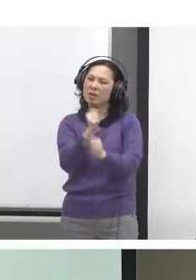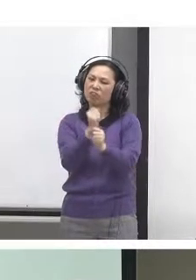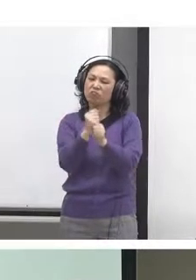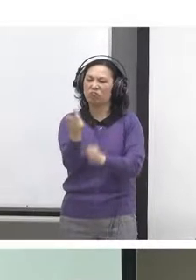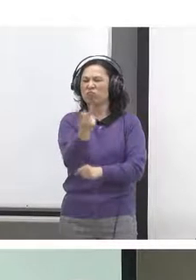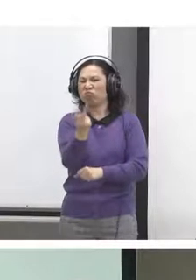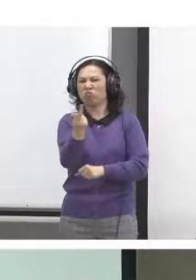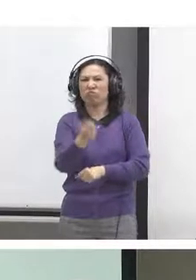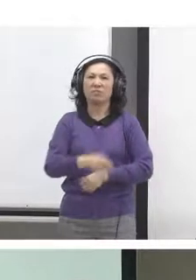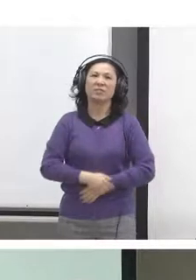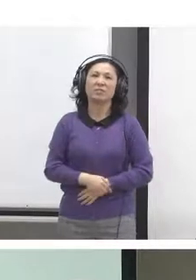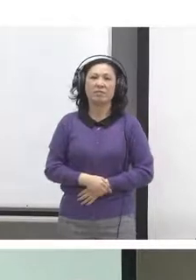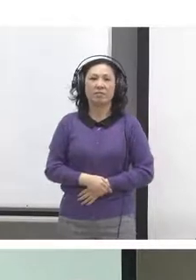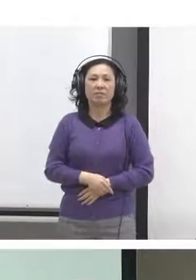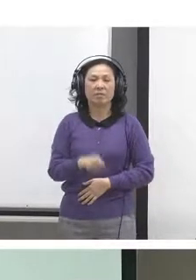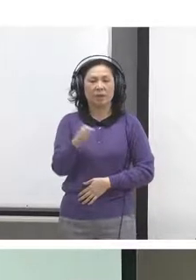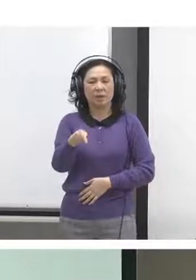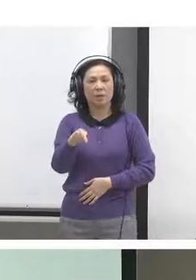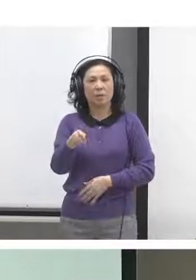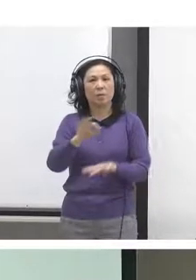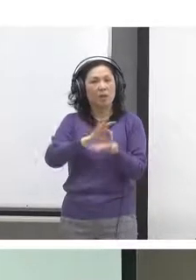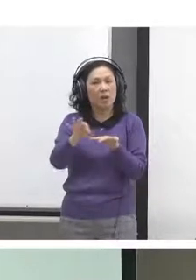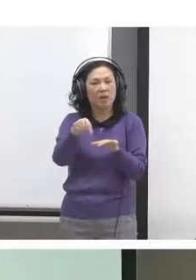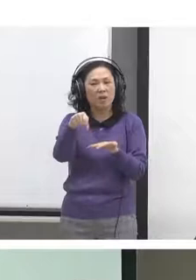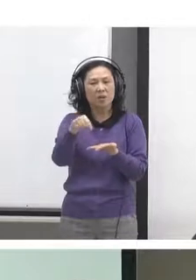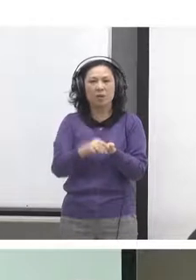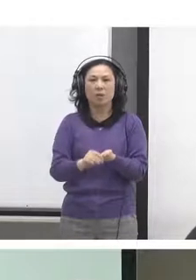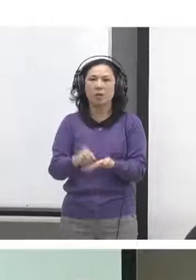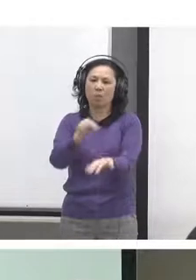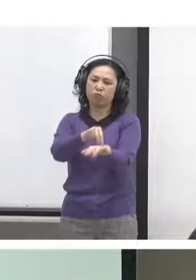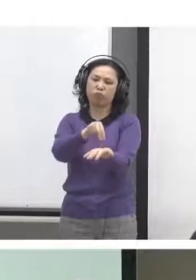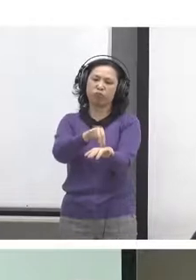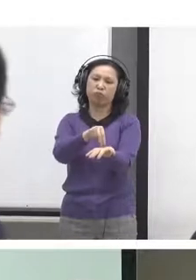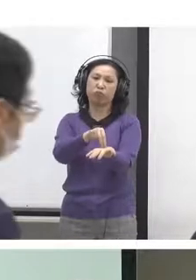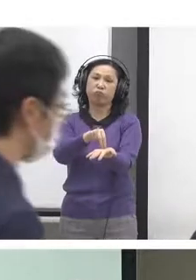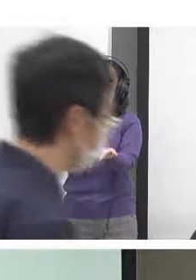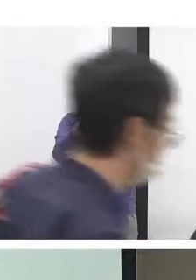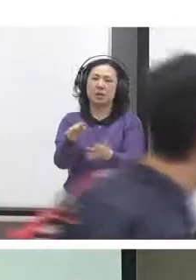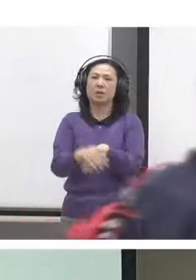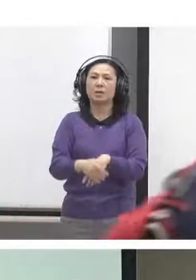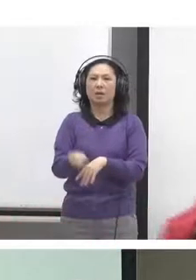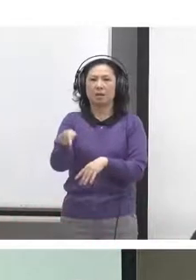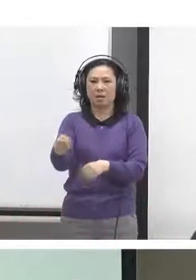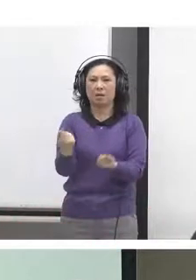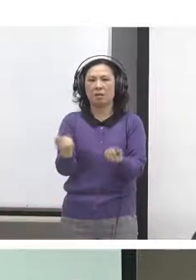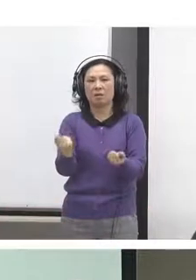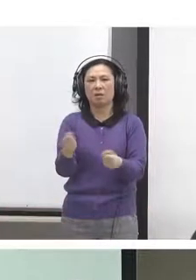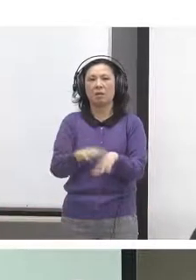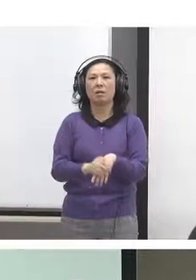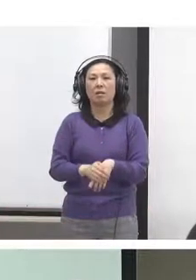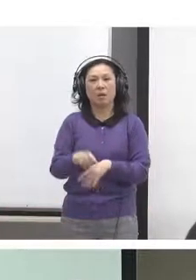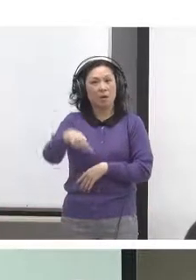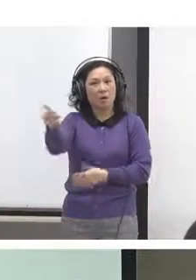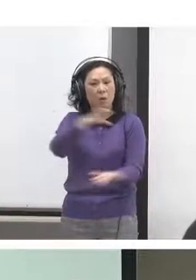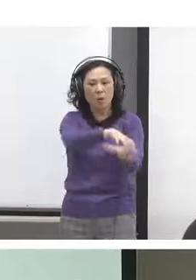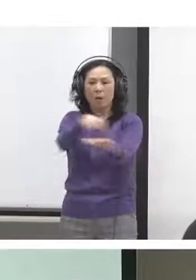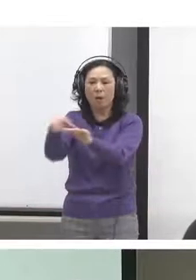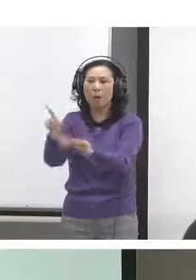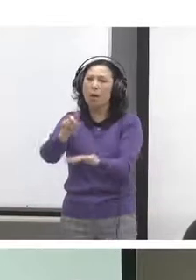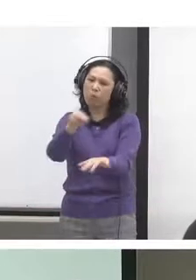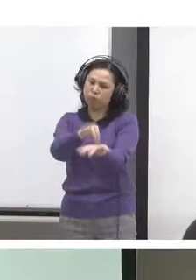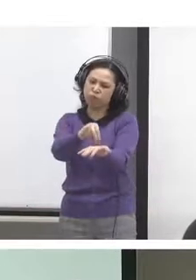using hanko seals in the society, and it makes difficult to reform paper-based